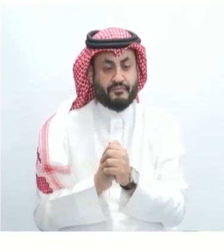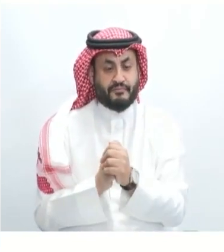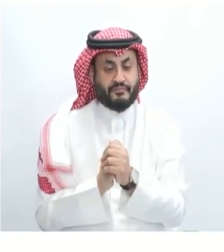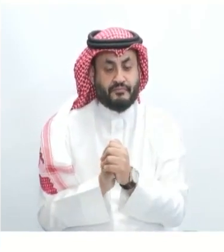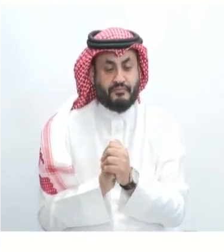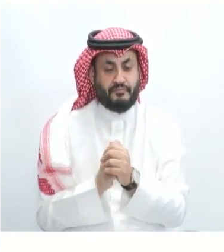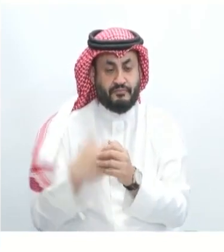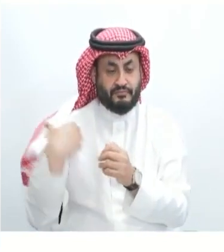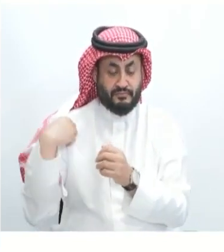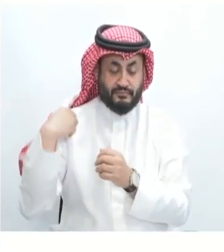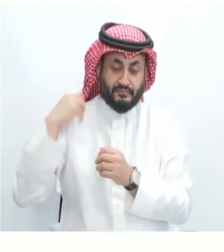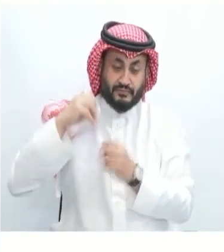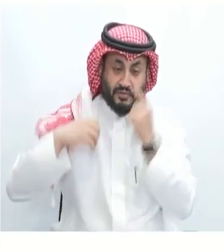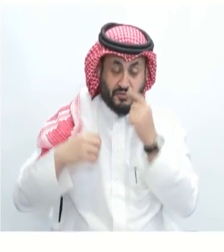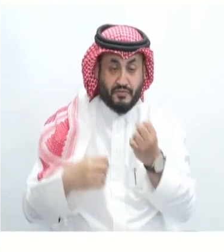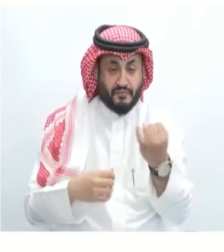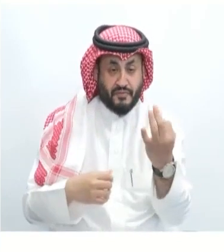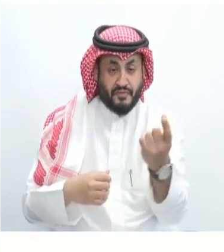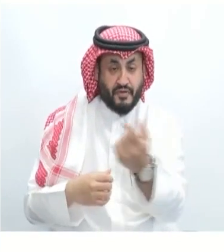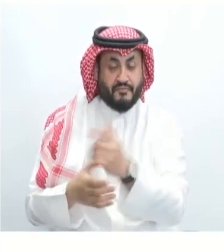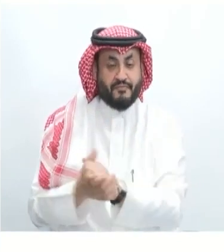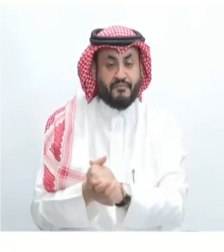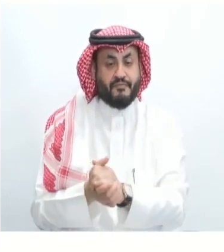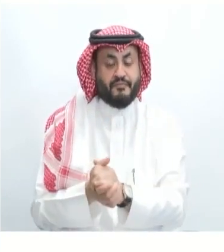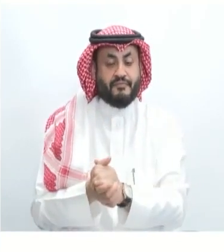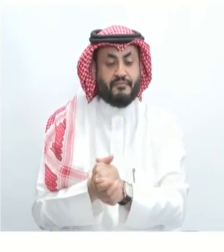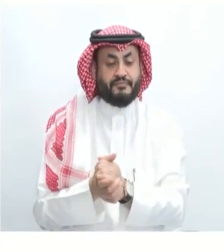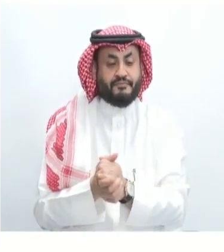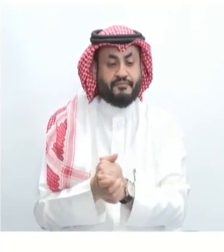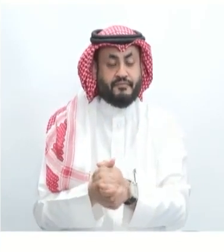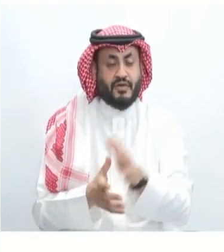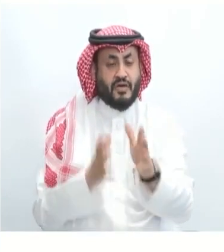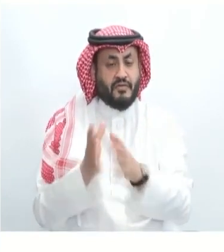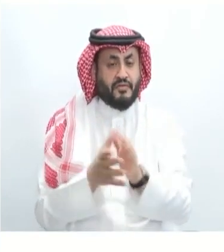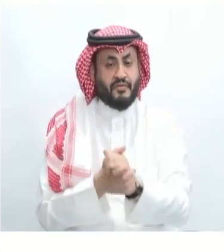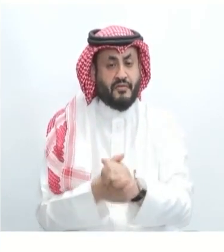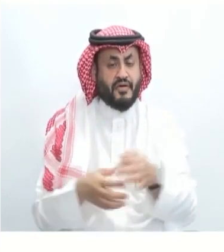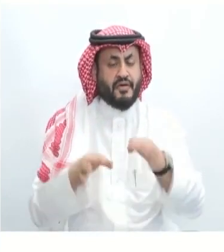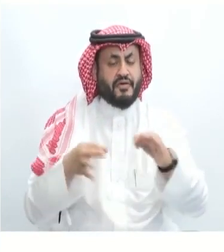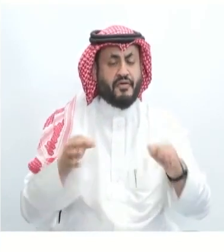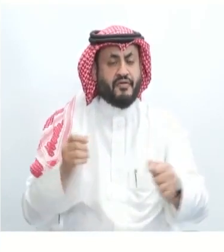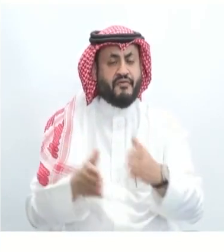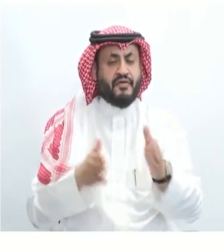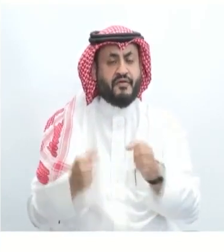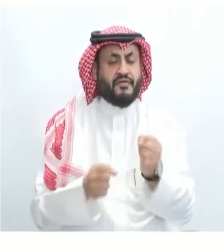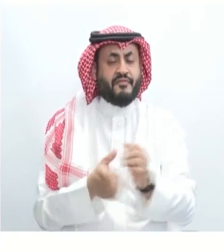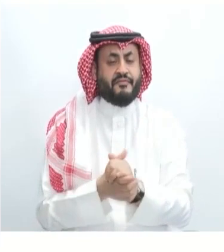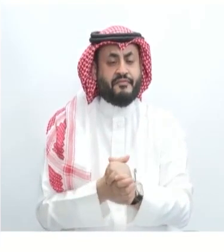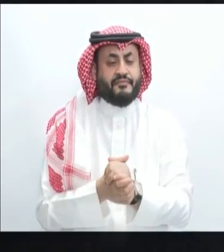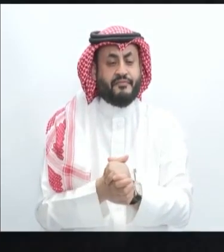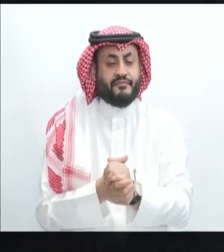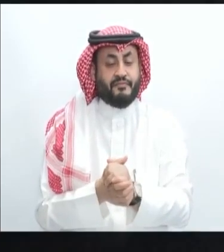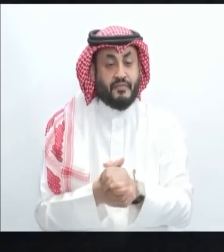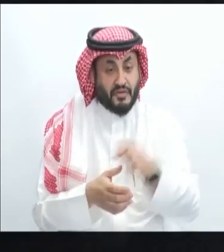you can see these points. If we're going to talk about different activities, if you